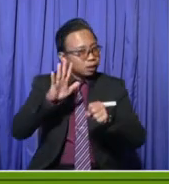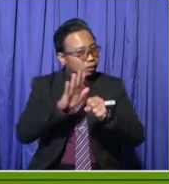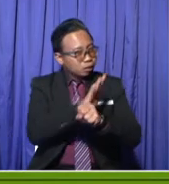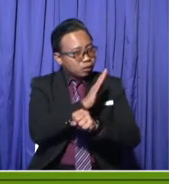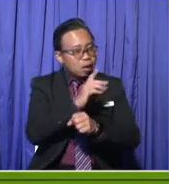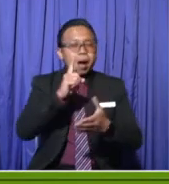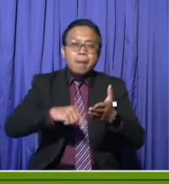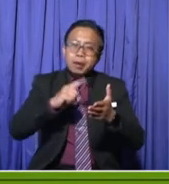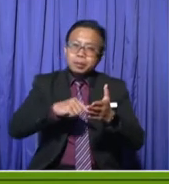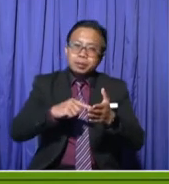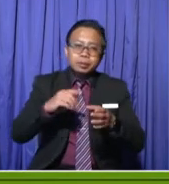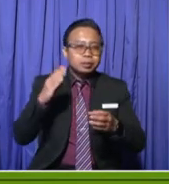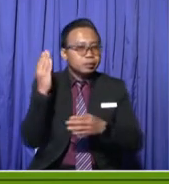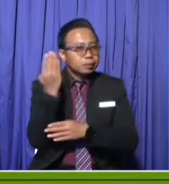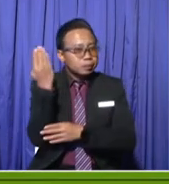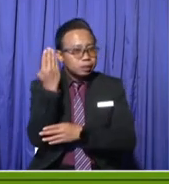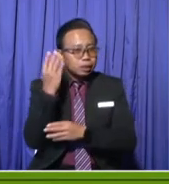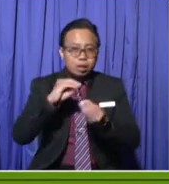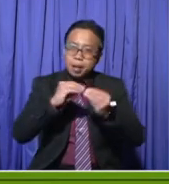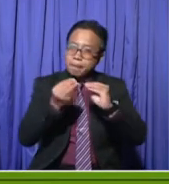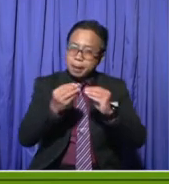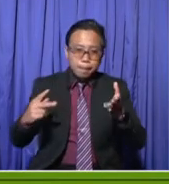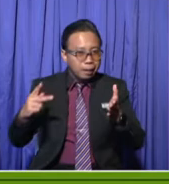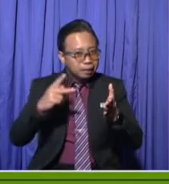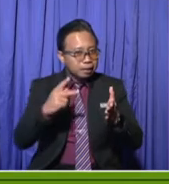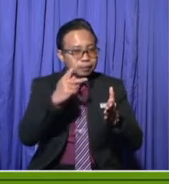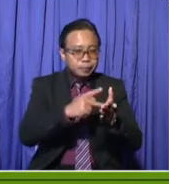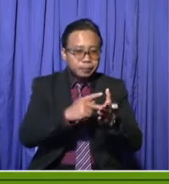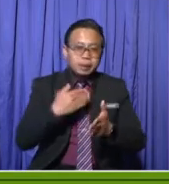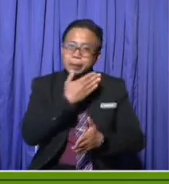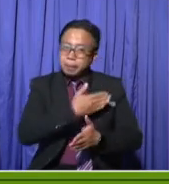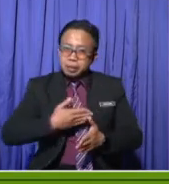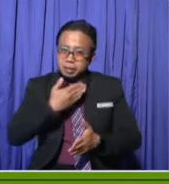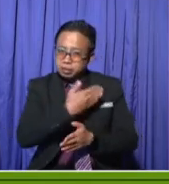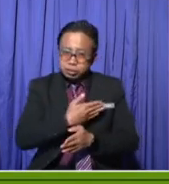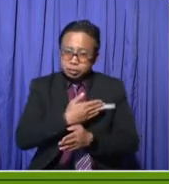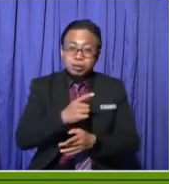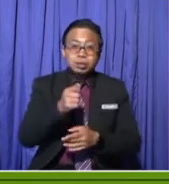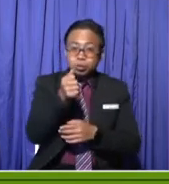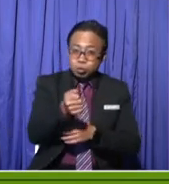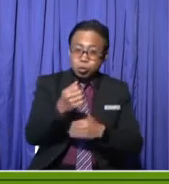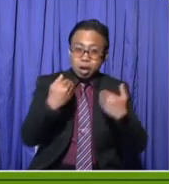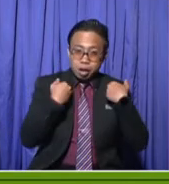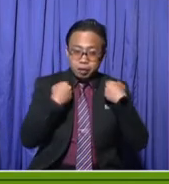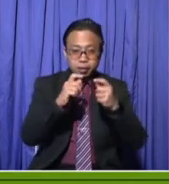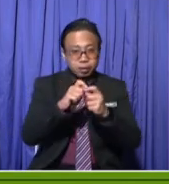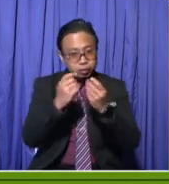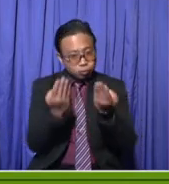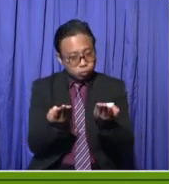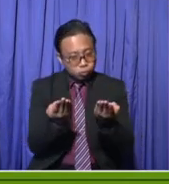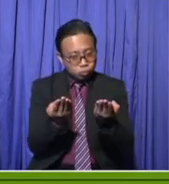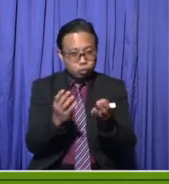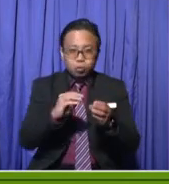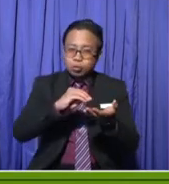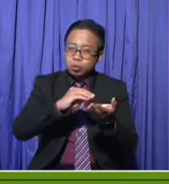various simple number patterns. Please ensure that you have your textbook,